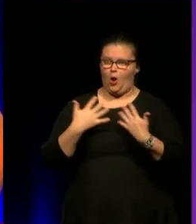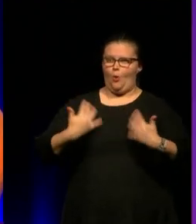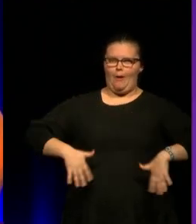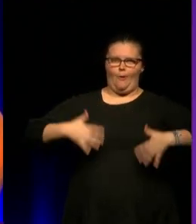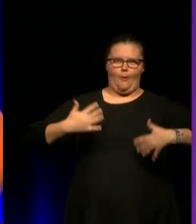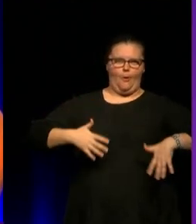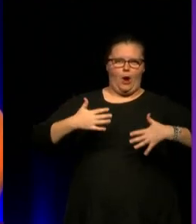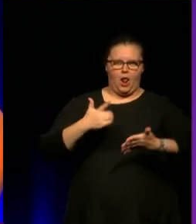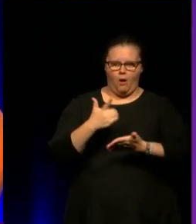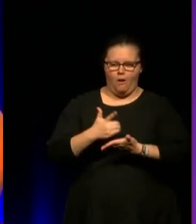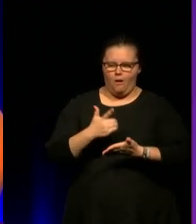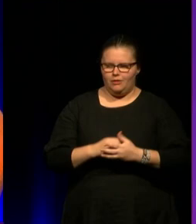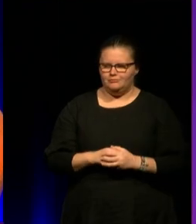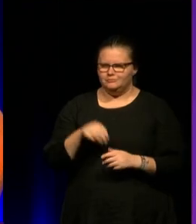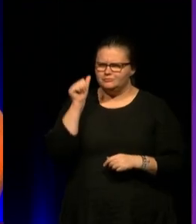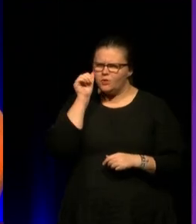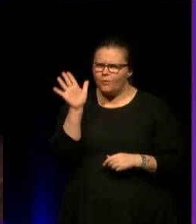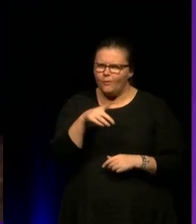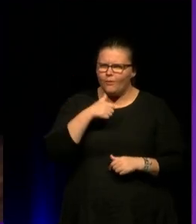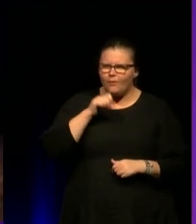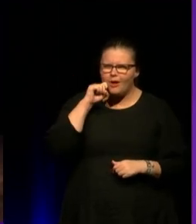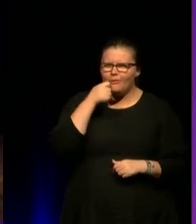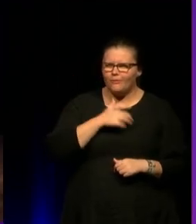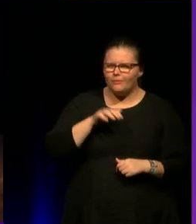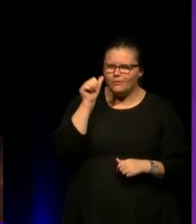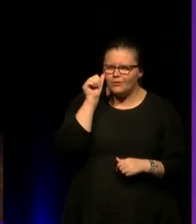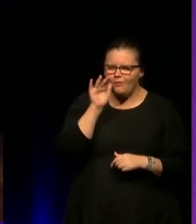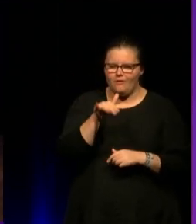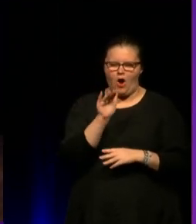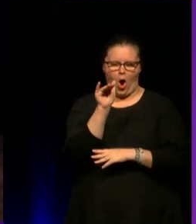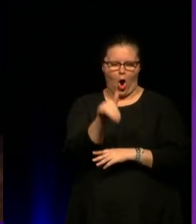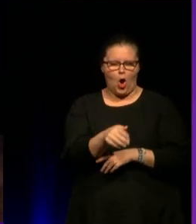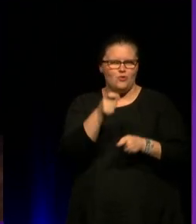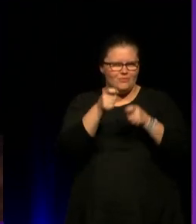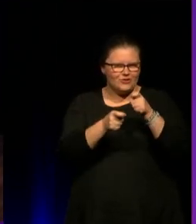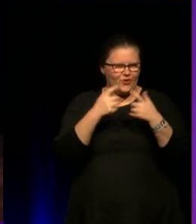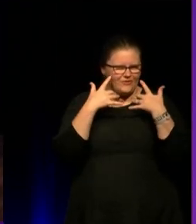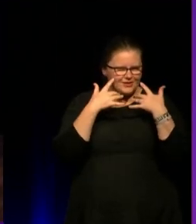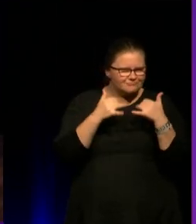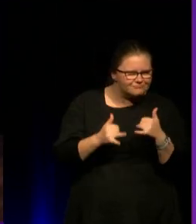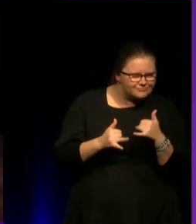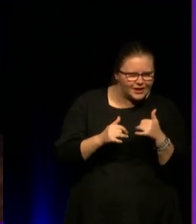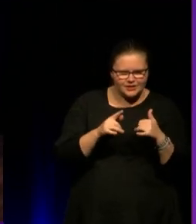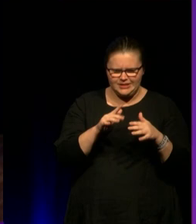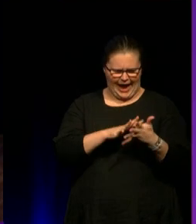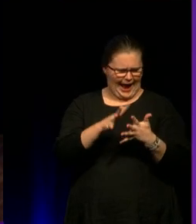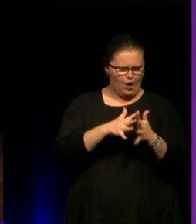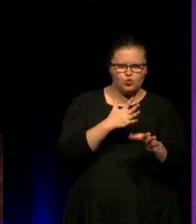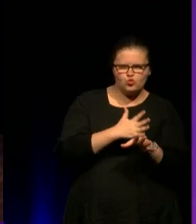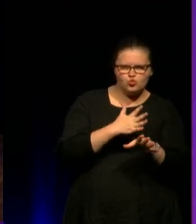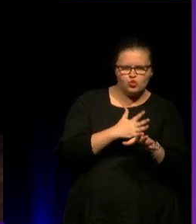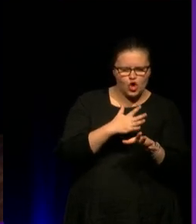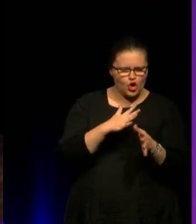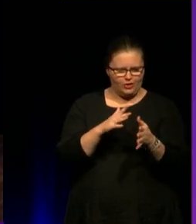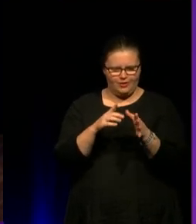tests. So now look, I know everyone here is gonna wanna know about the home COVID test. How does it work? What's its accuracy? And how does a